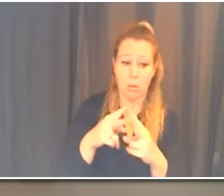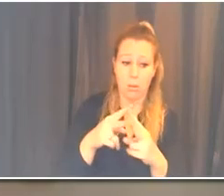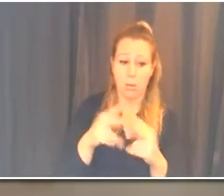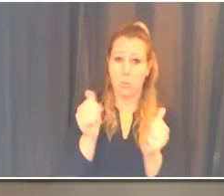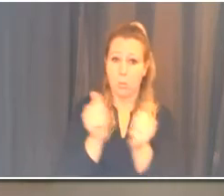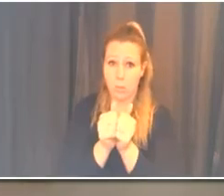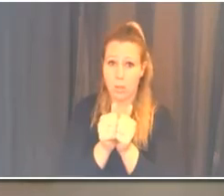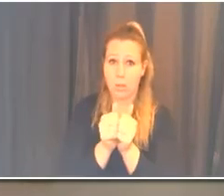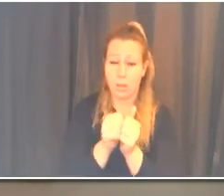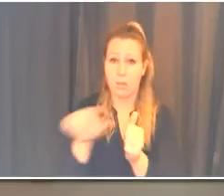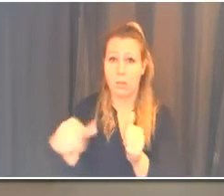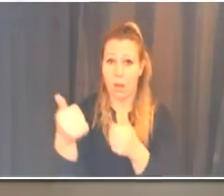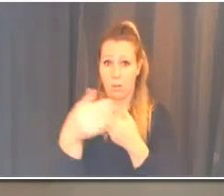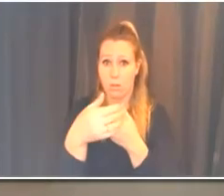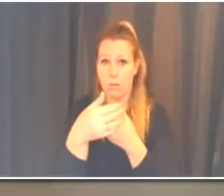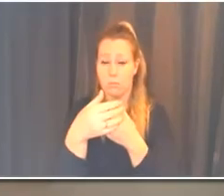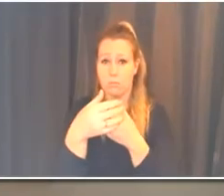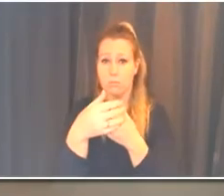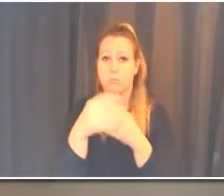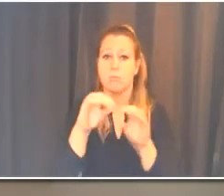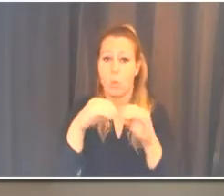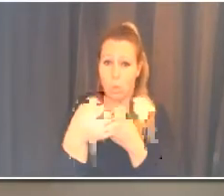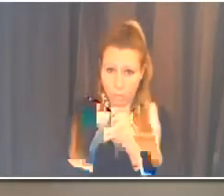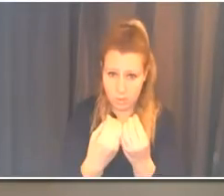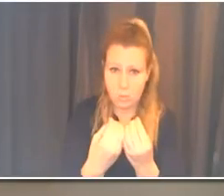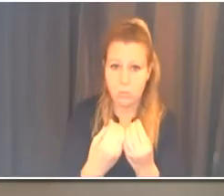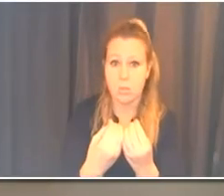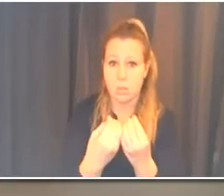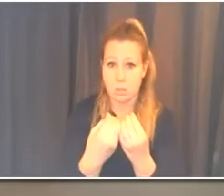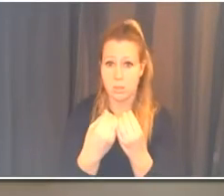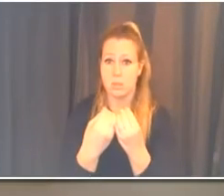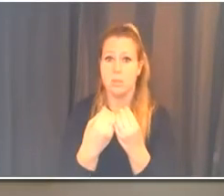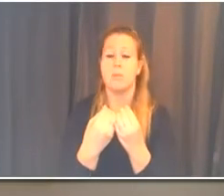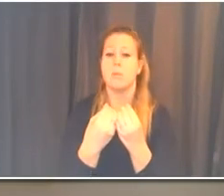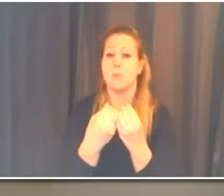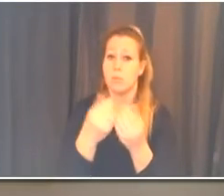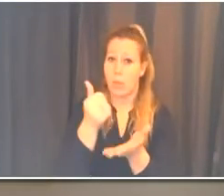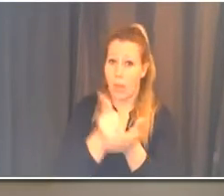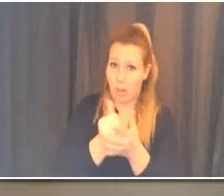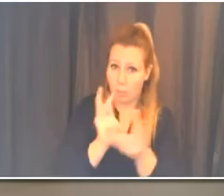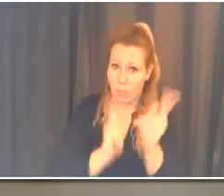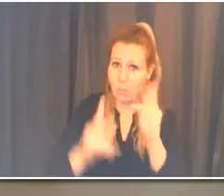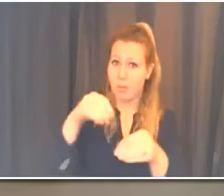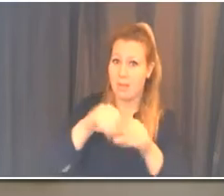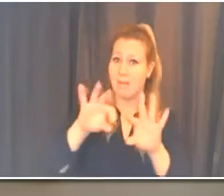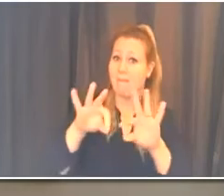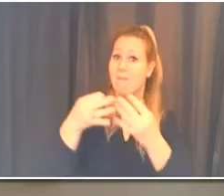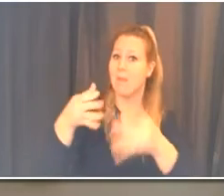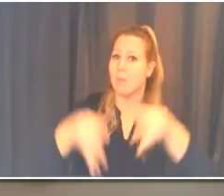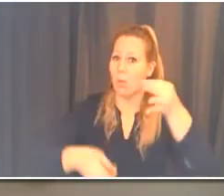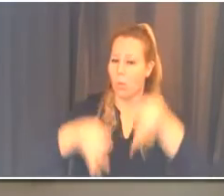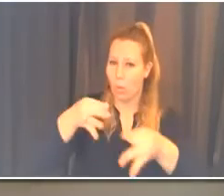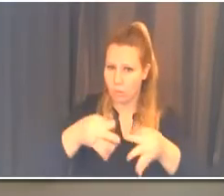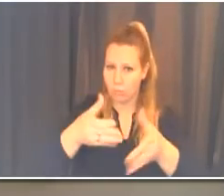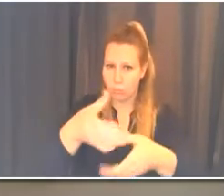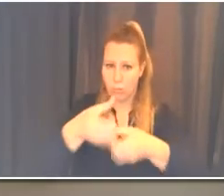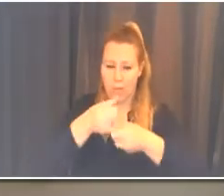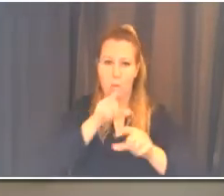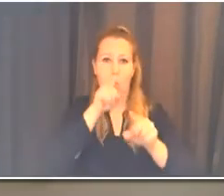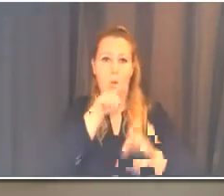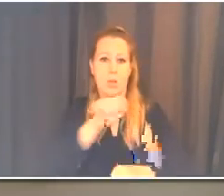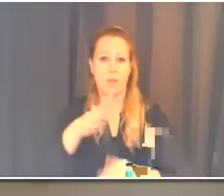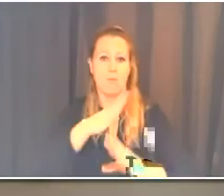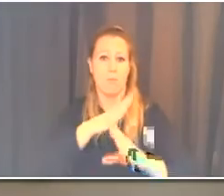protection and our work confirms what we already believe that being stuck at home is placing survivors at greater risk of harm while preventing